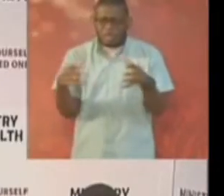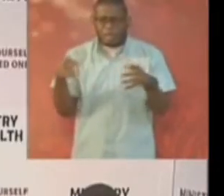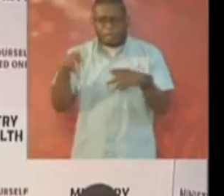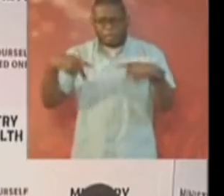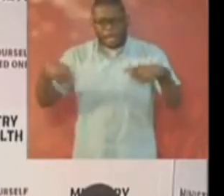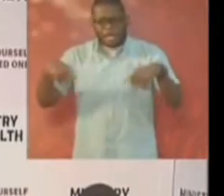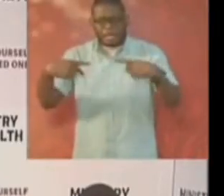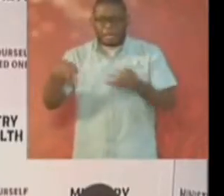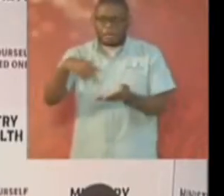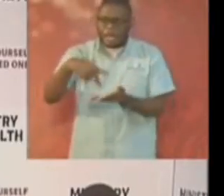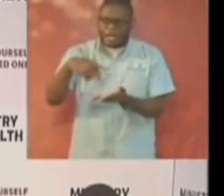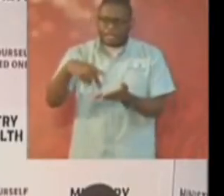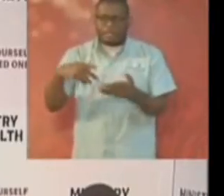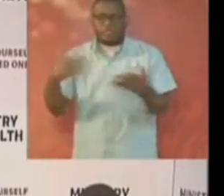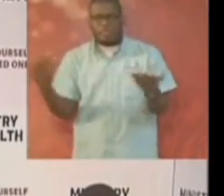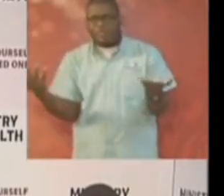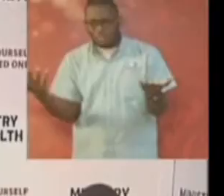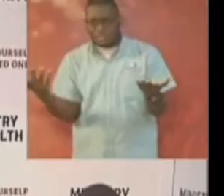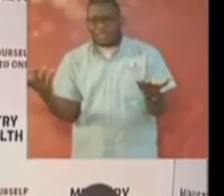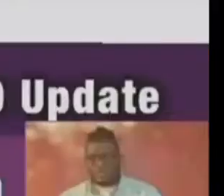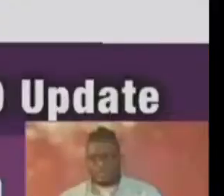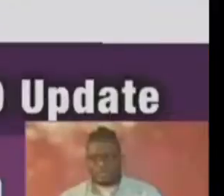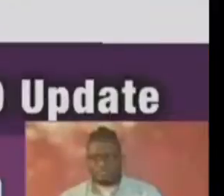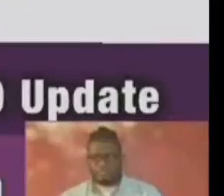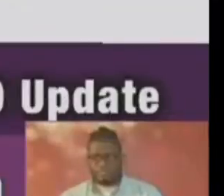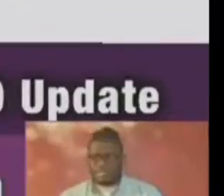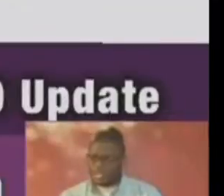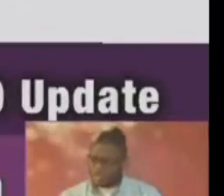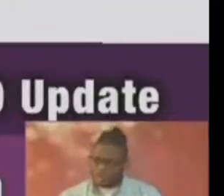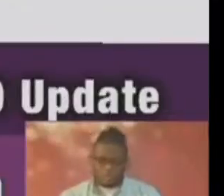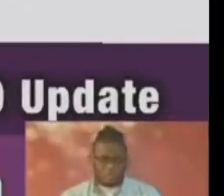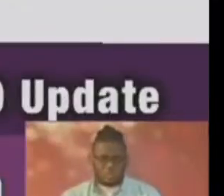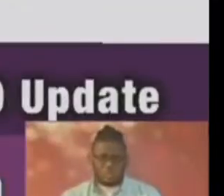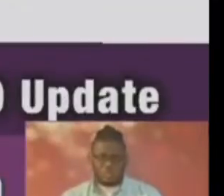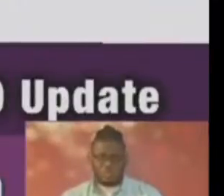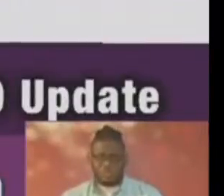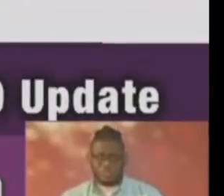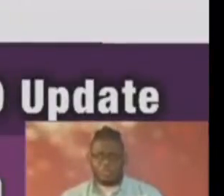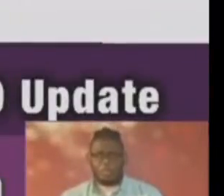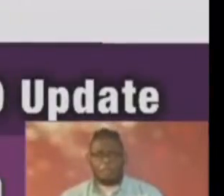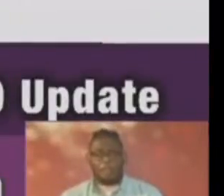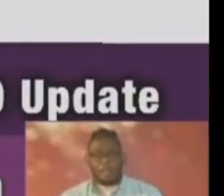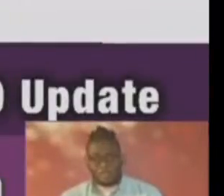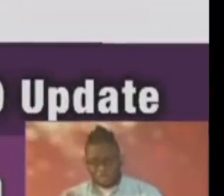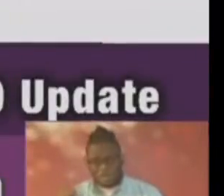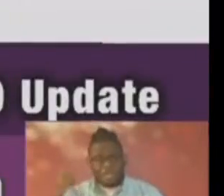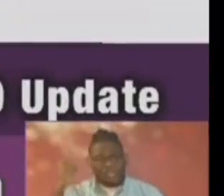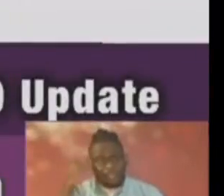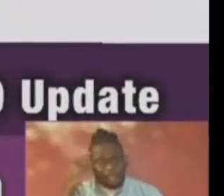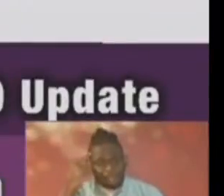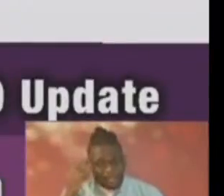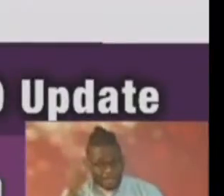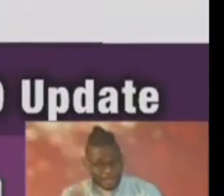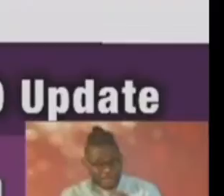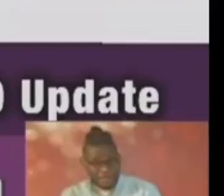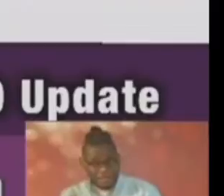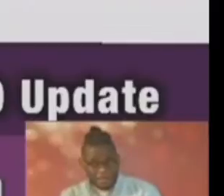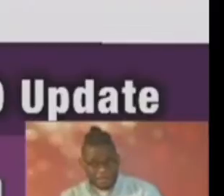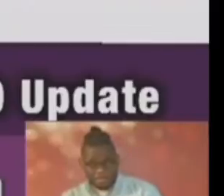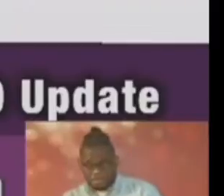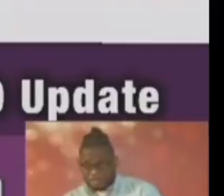the instructions coming from the Ministry of Health and so on. But I'm wondering if you guys are considering